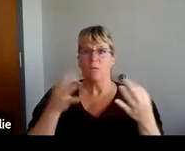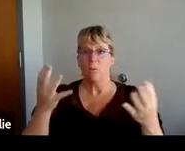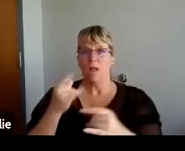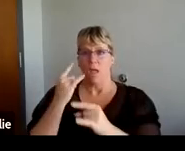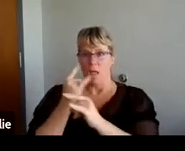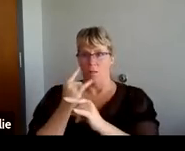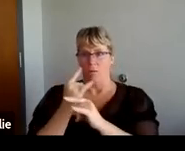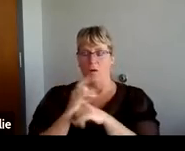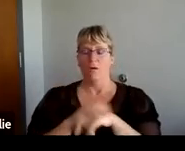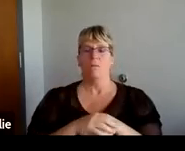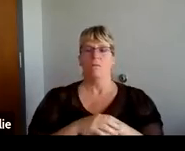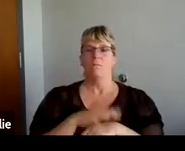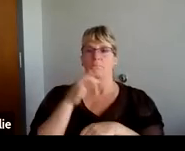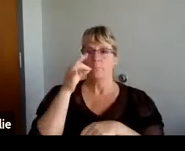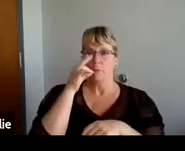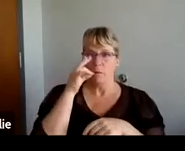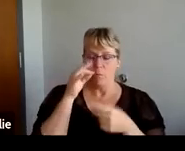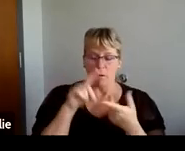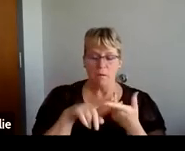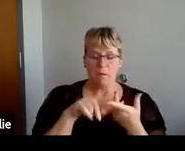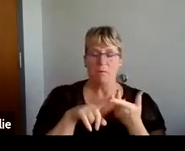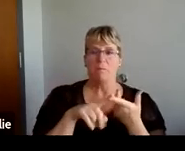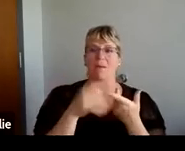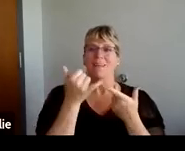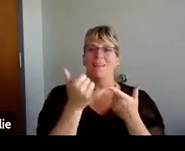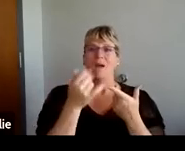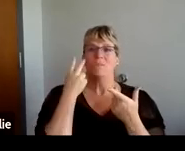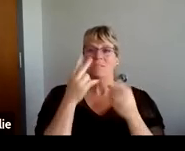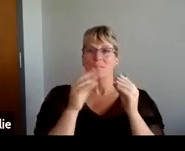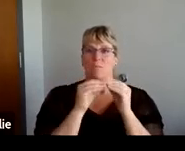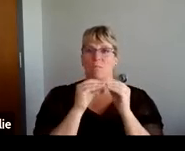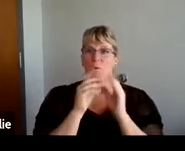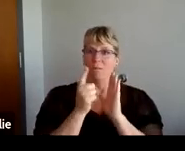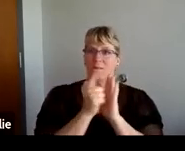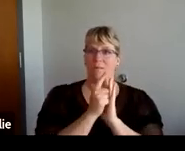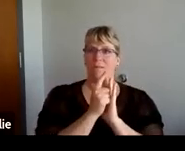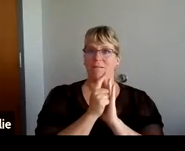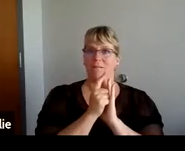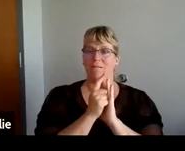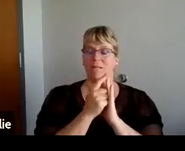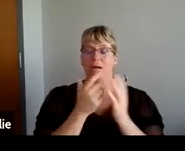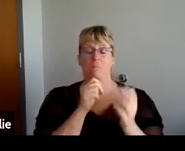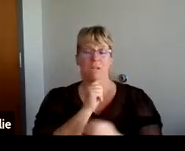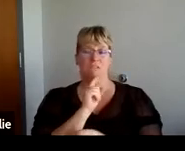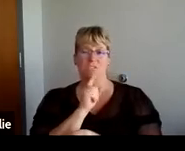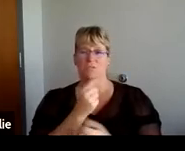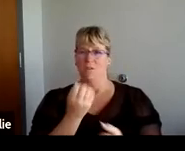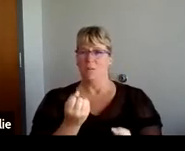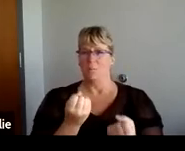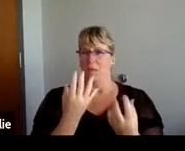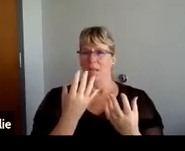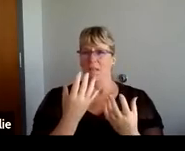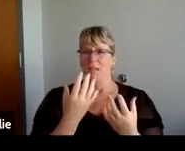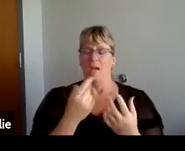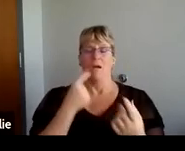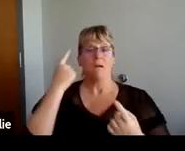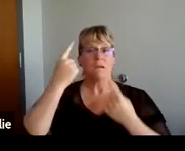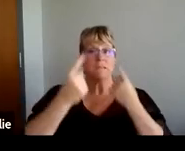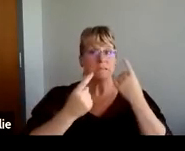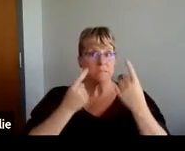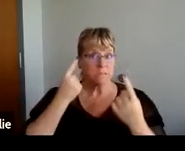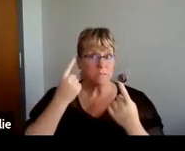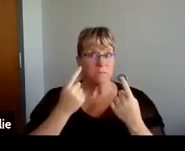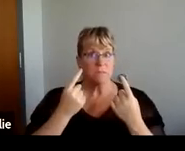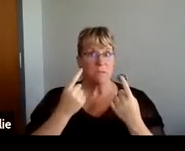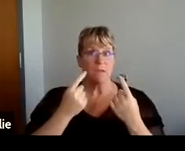by marijuana. I don't think that's a surprise. And now that we're seeing legalization, I'm not sure how many are considering it actually